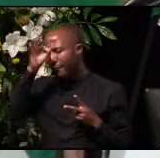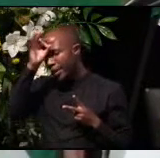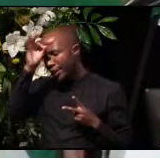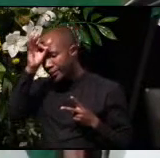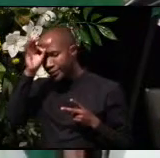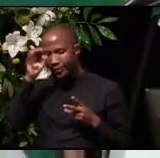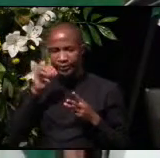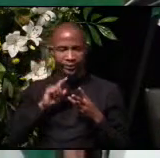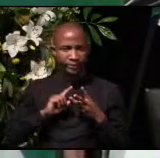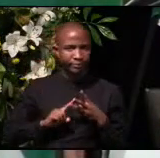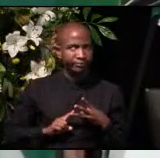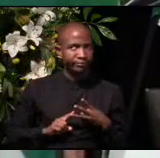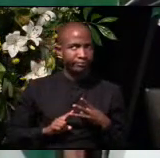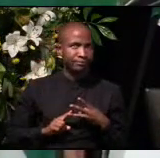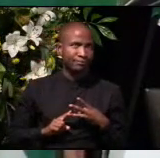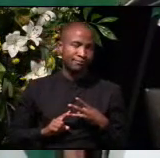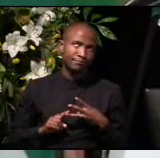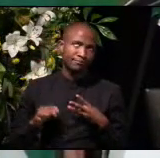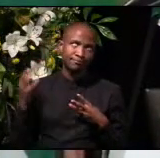our